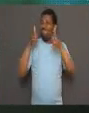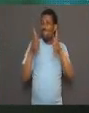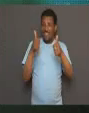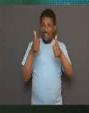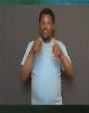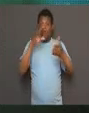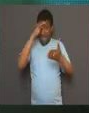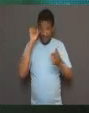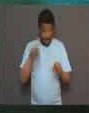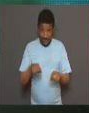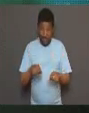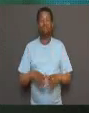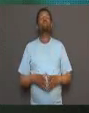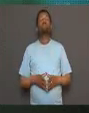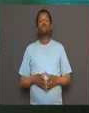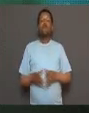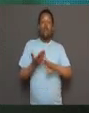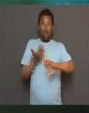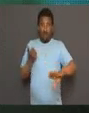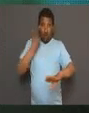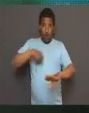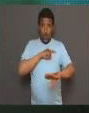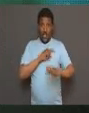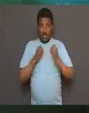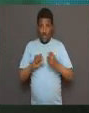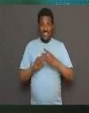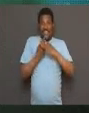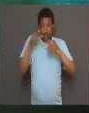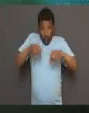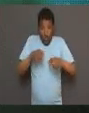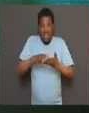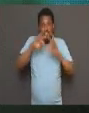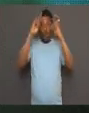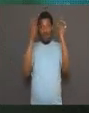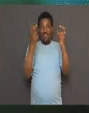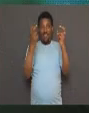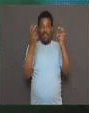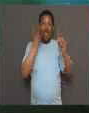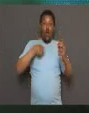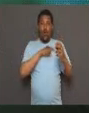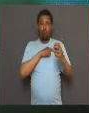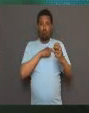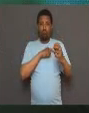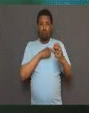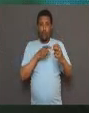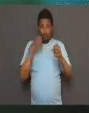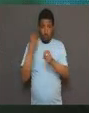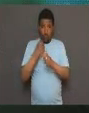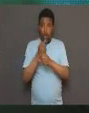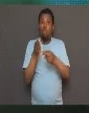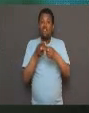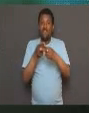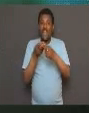interesting lesson. Before we get started on today's topic, let us do a